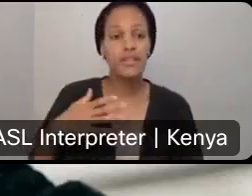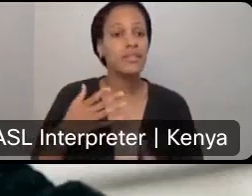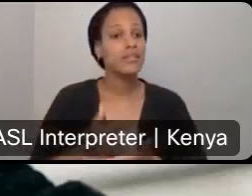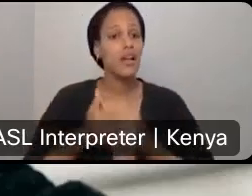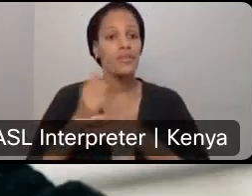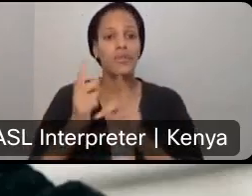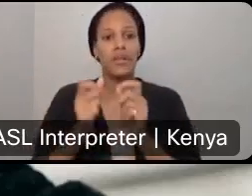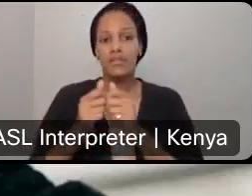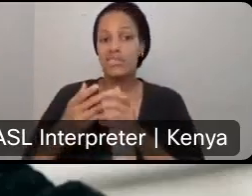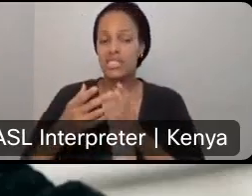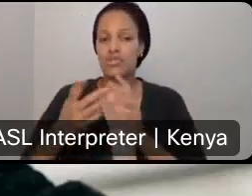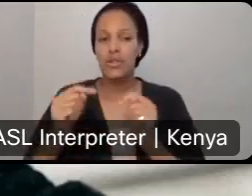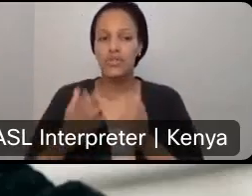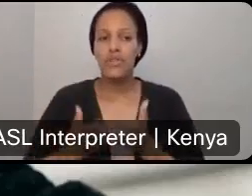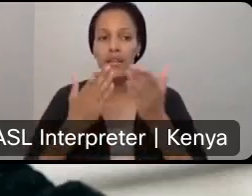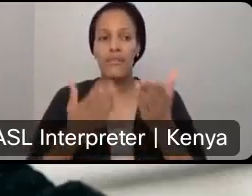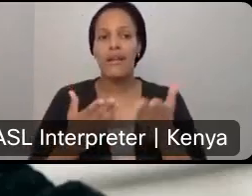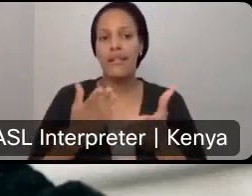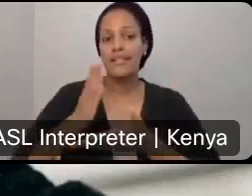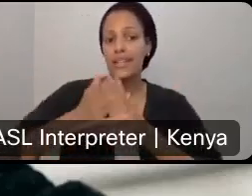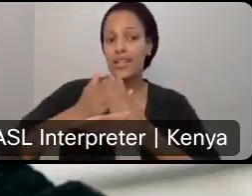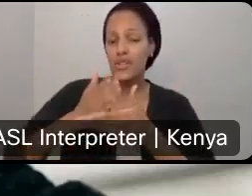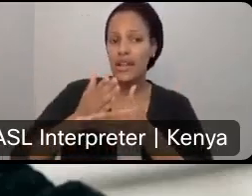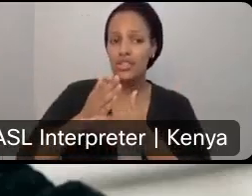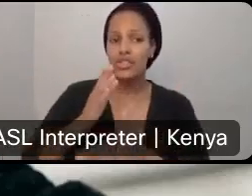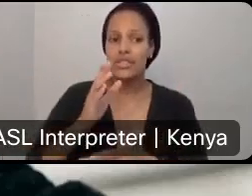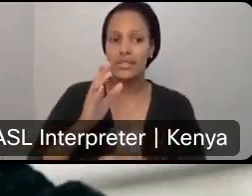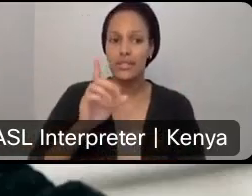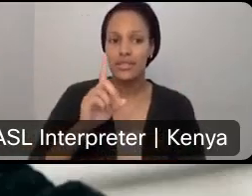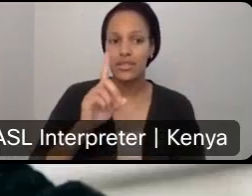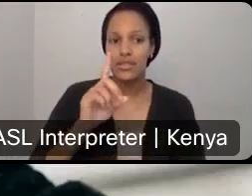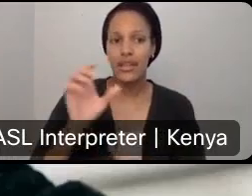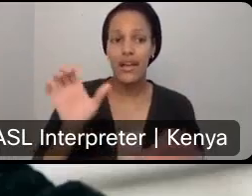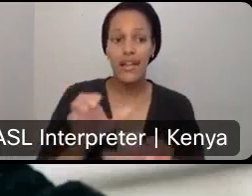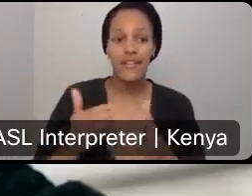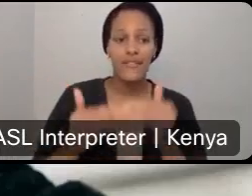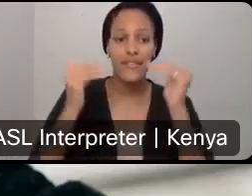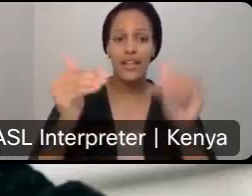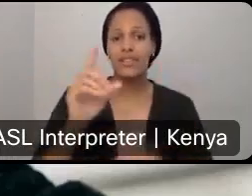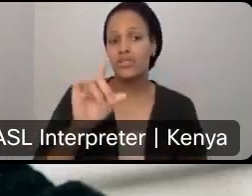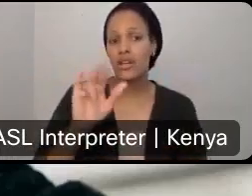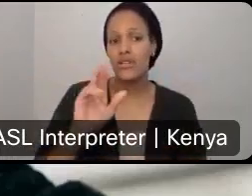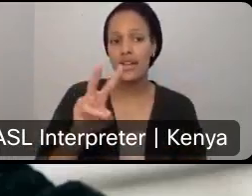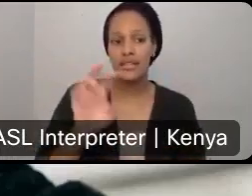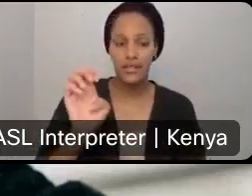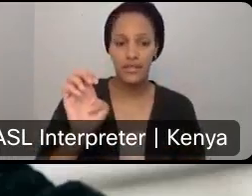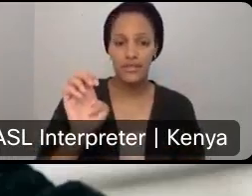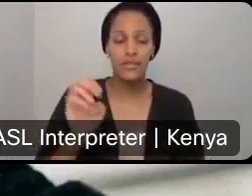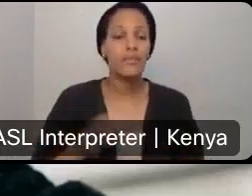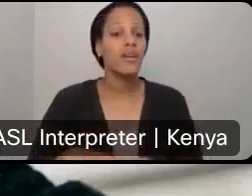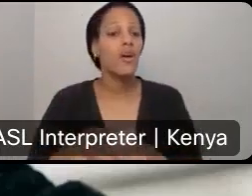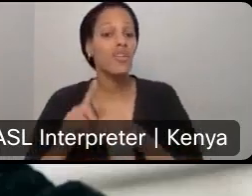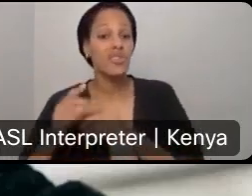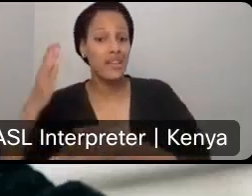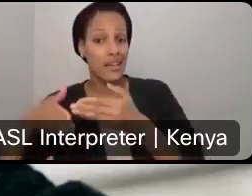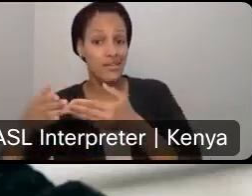directive. The laws and requirements vary from state to state, and there's a resource at the end of the slides where you can look at